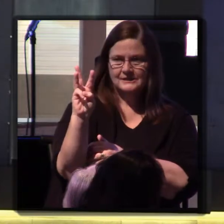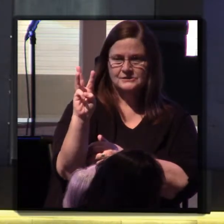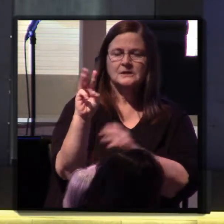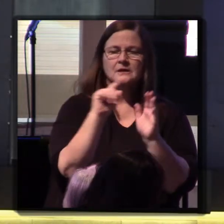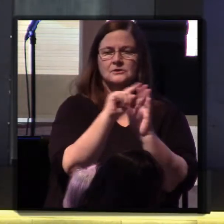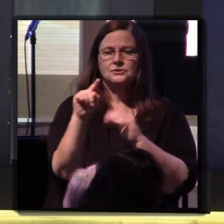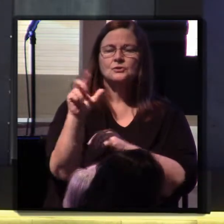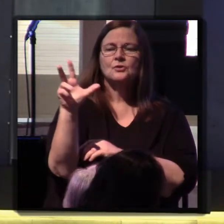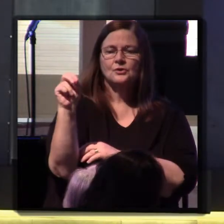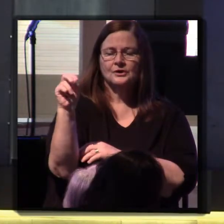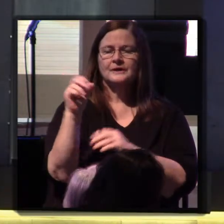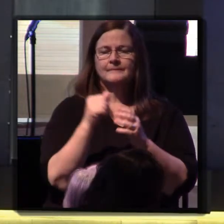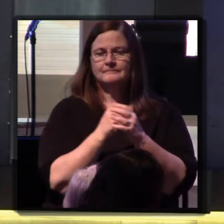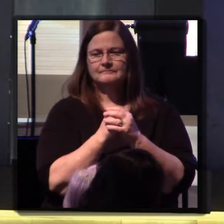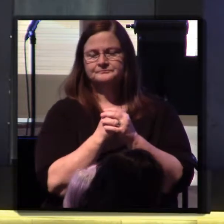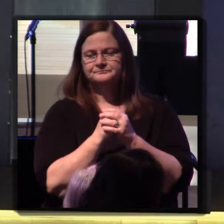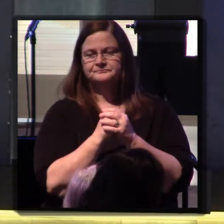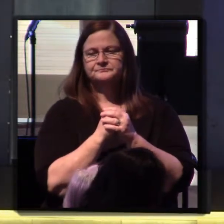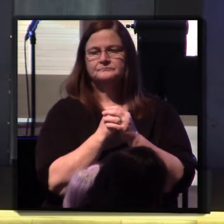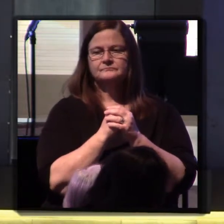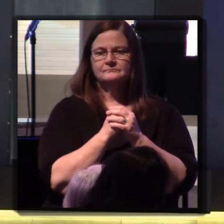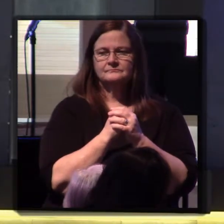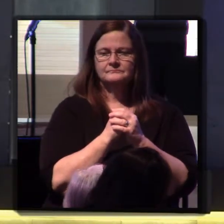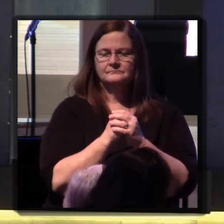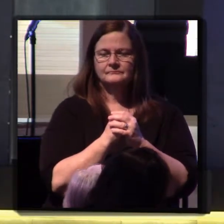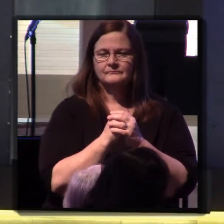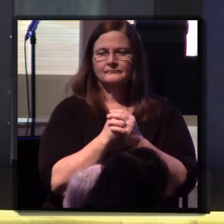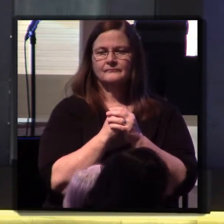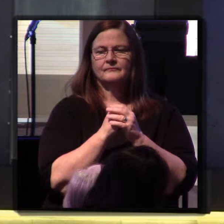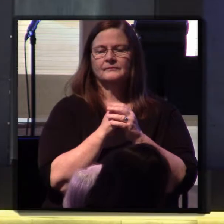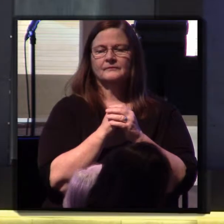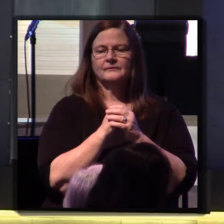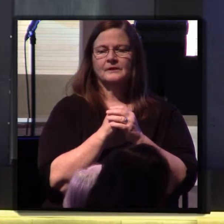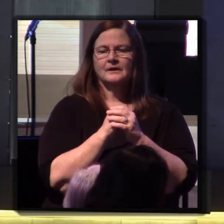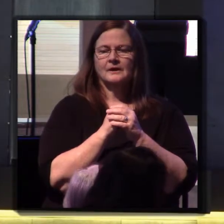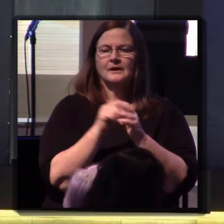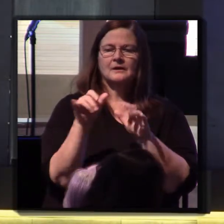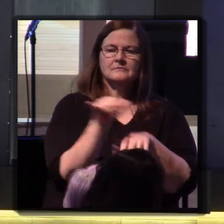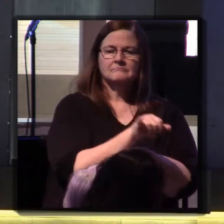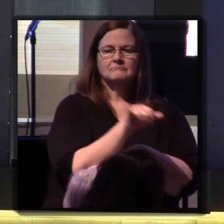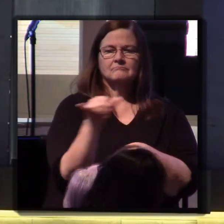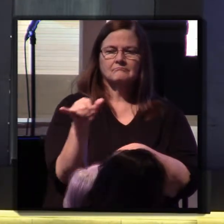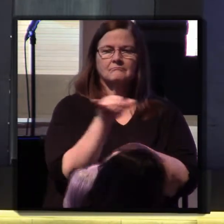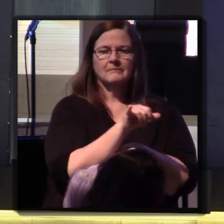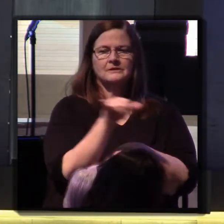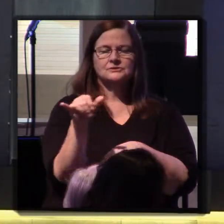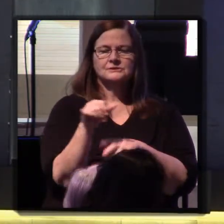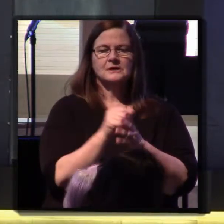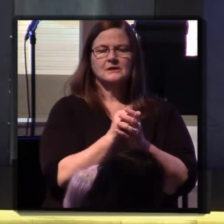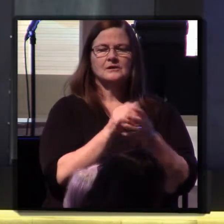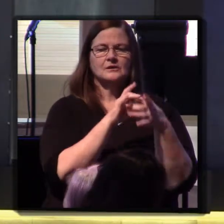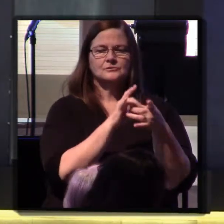to 30. In verse 27, it's an allusion to Isaiah 53, 1 through 3. In verse 28, it's an allusion to